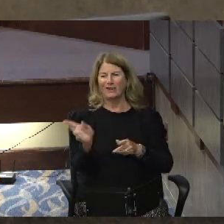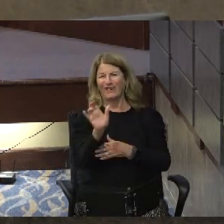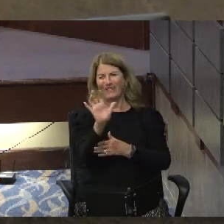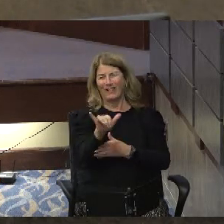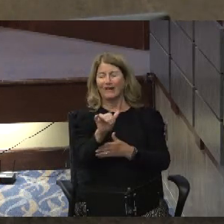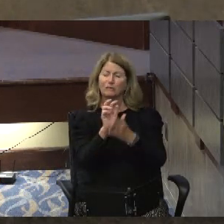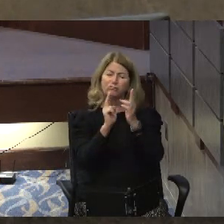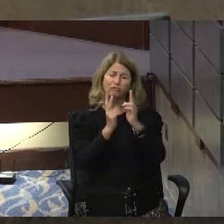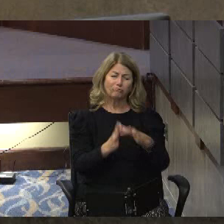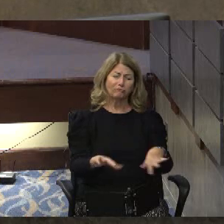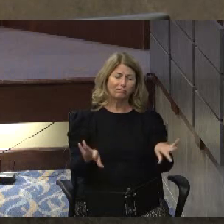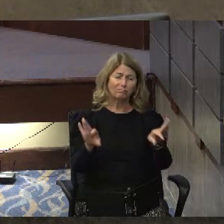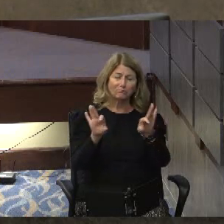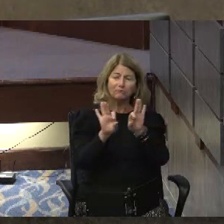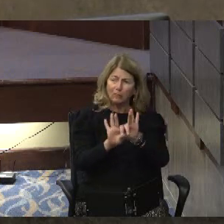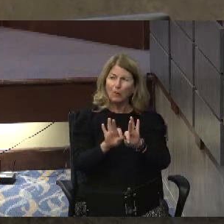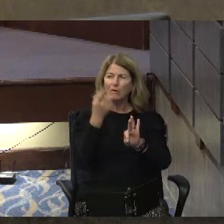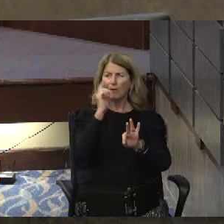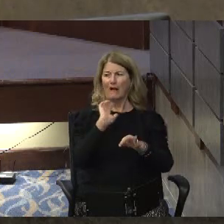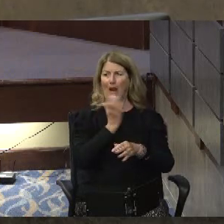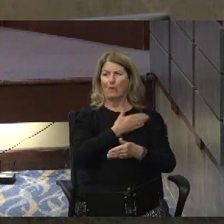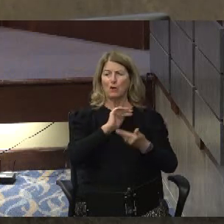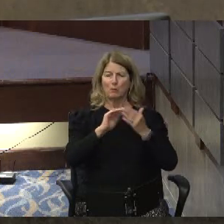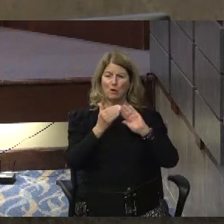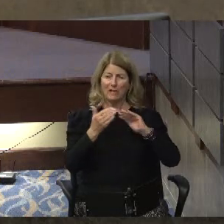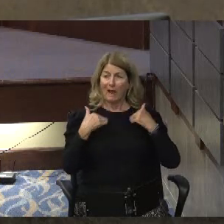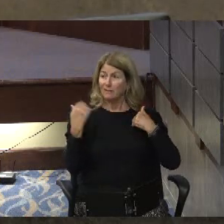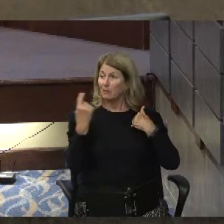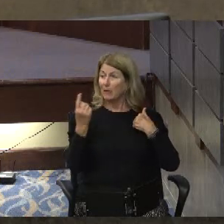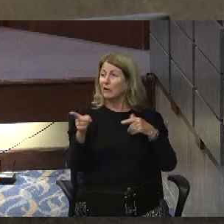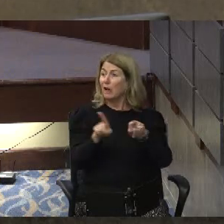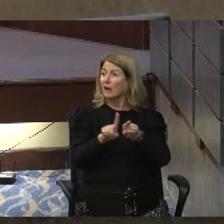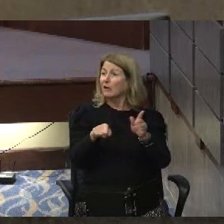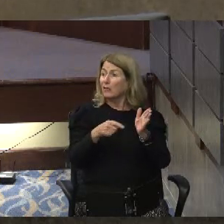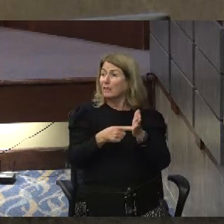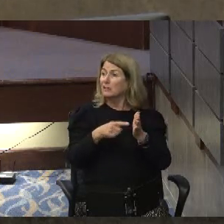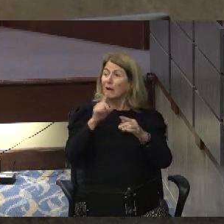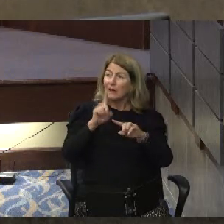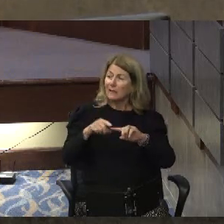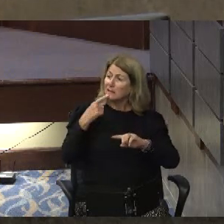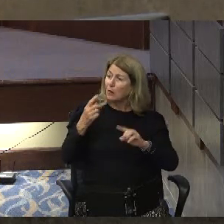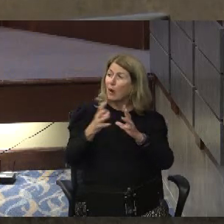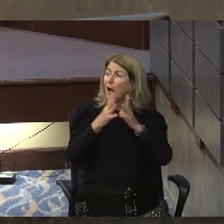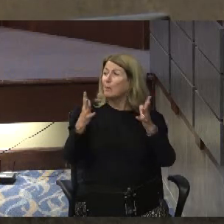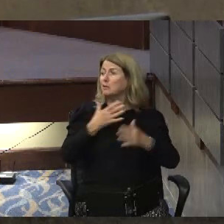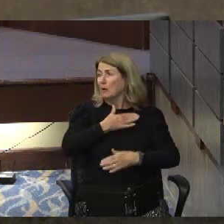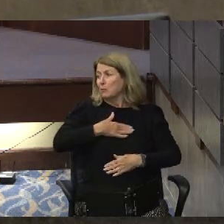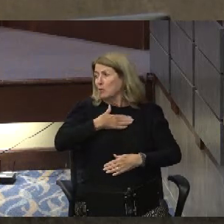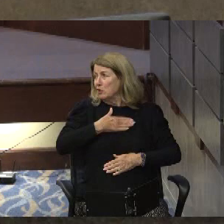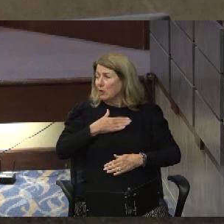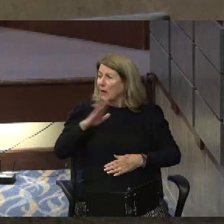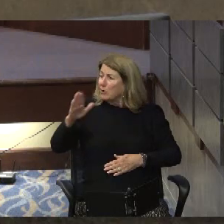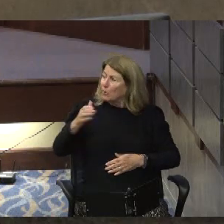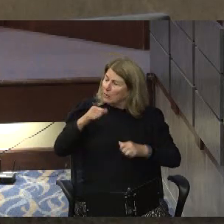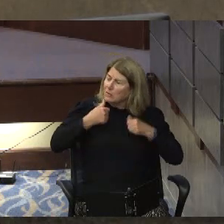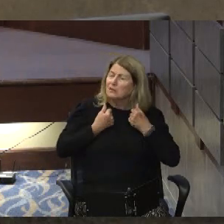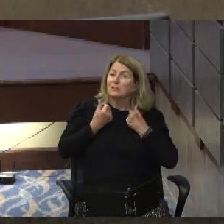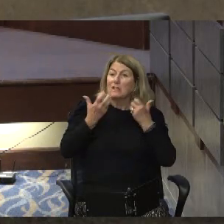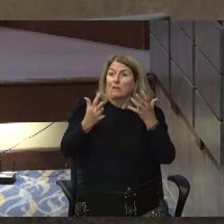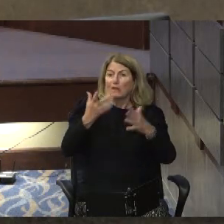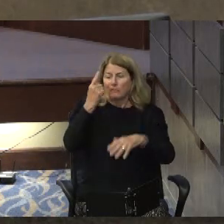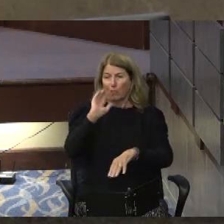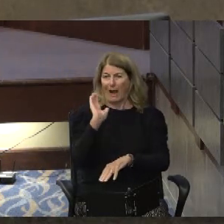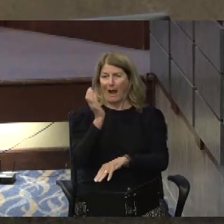our community to have something like this. And I can't tell you how much I appreciate your selfless sacrifice for our community in this amazing